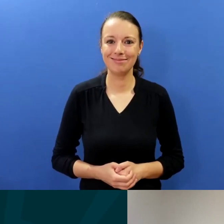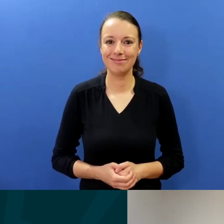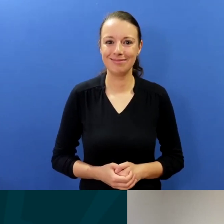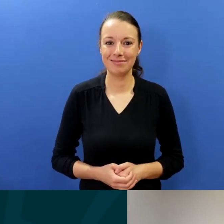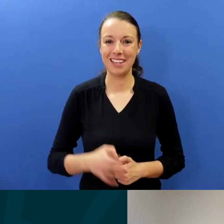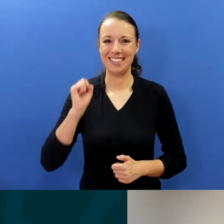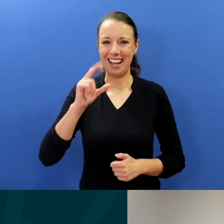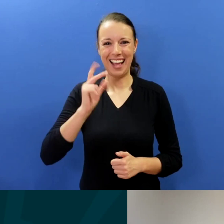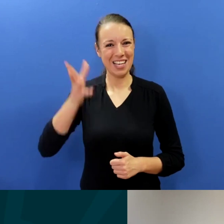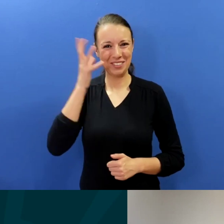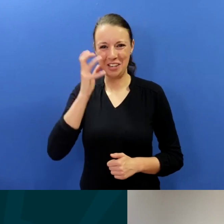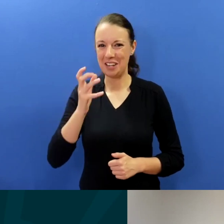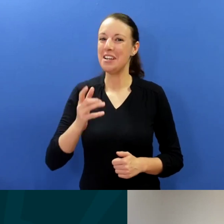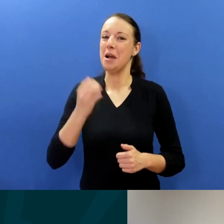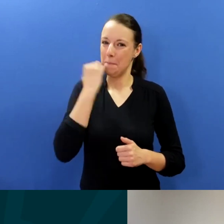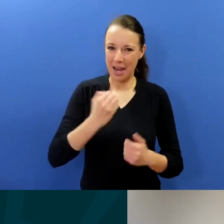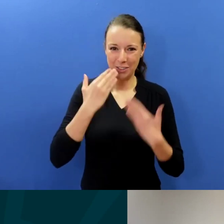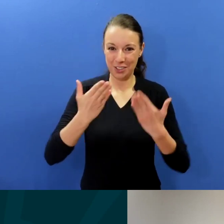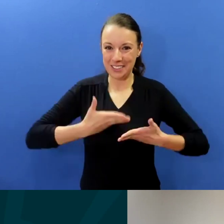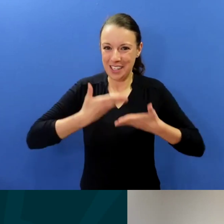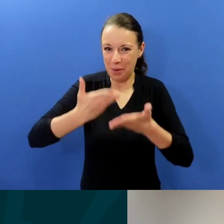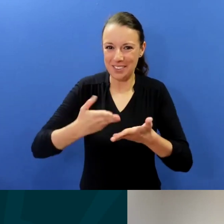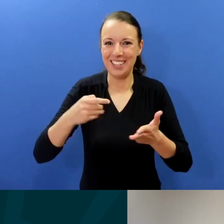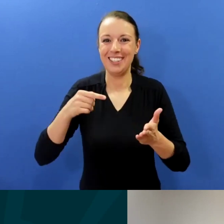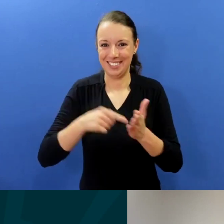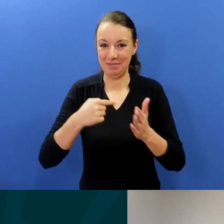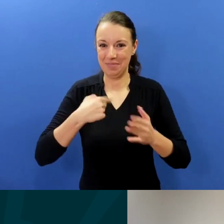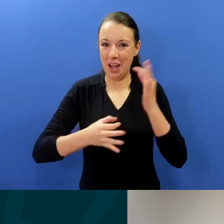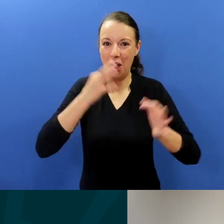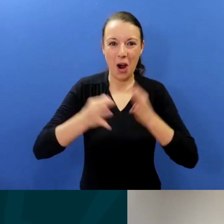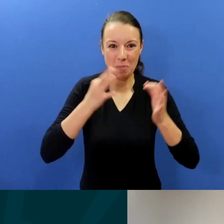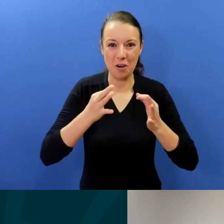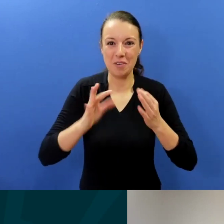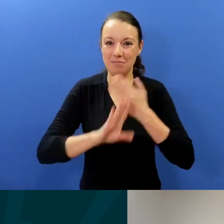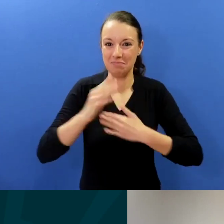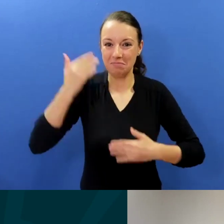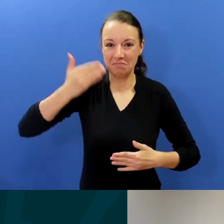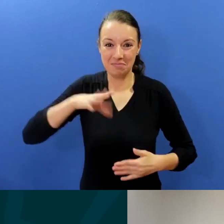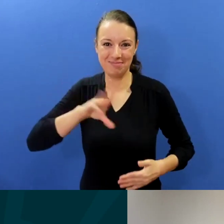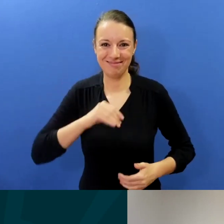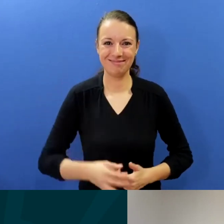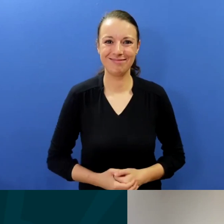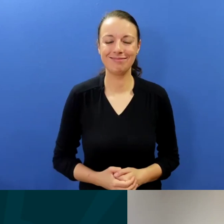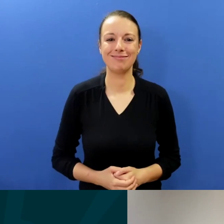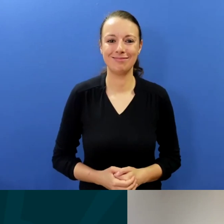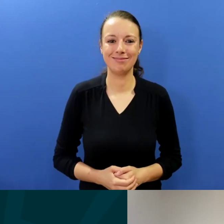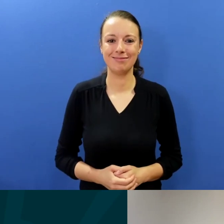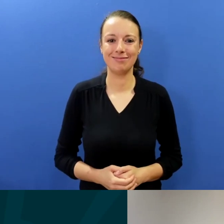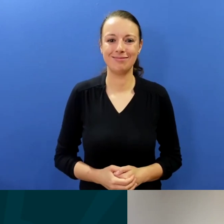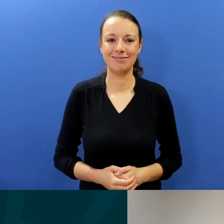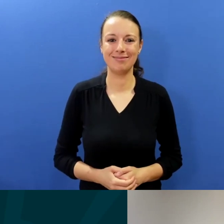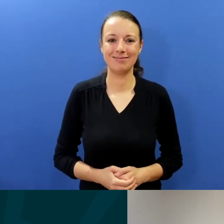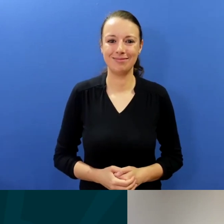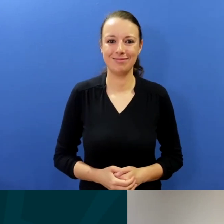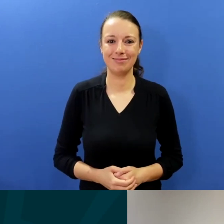morning. So I am a lead facilitator of citizen assemblies, and I facilitate 12 different citizen